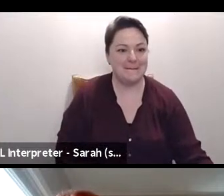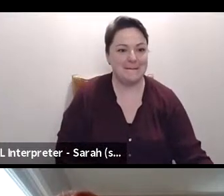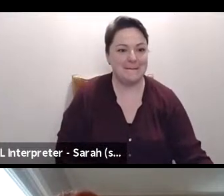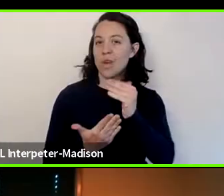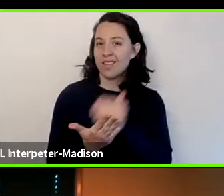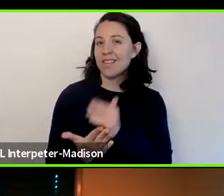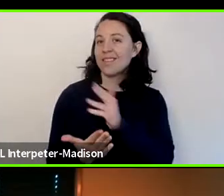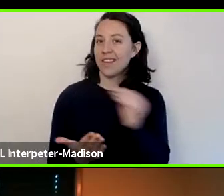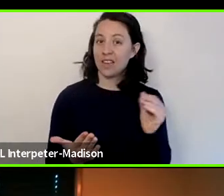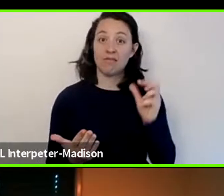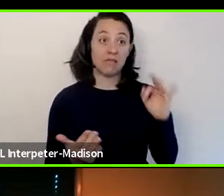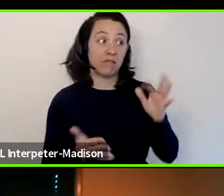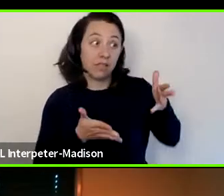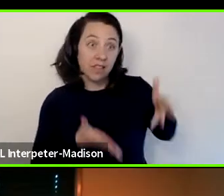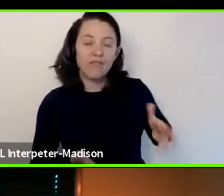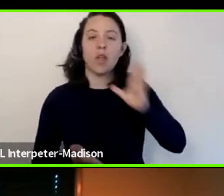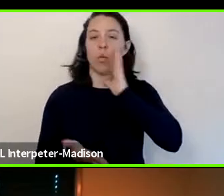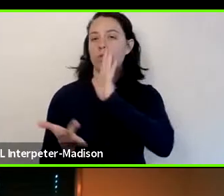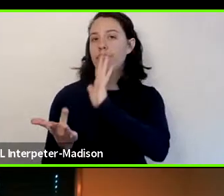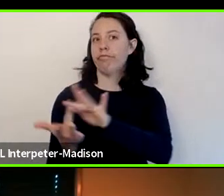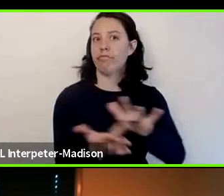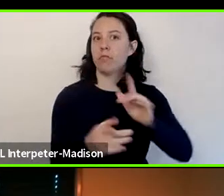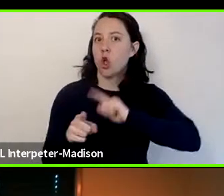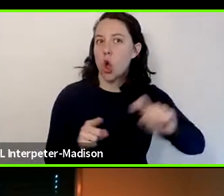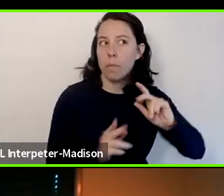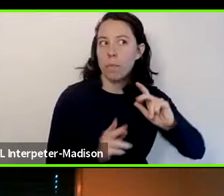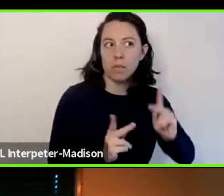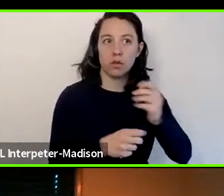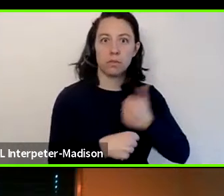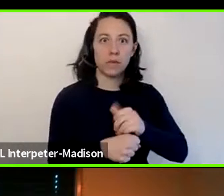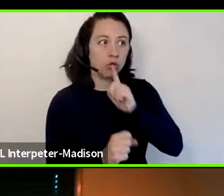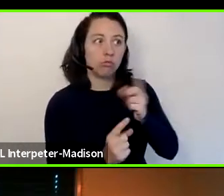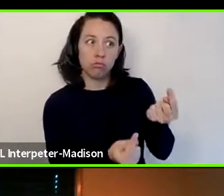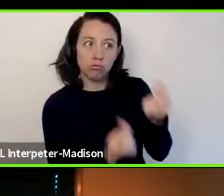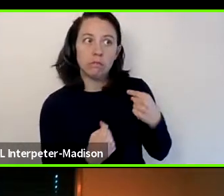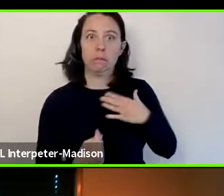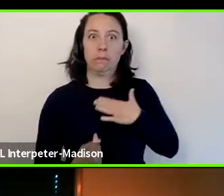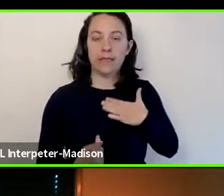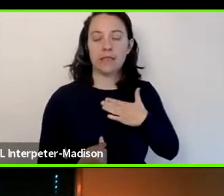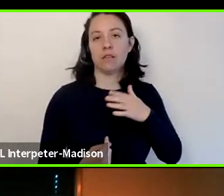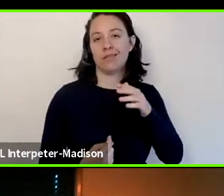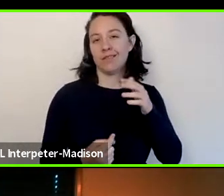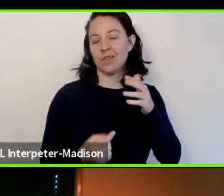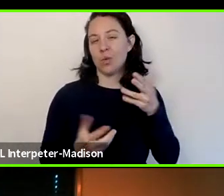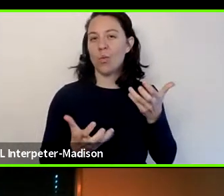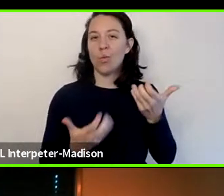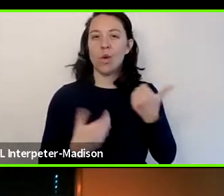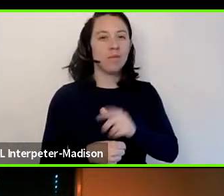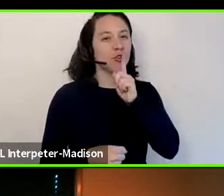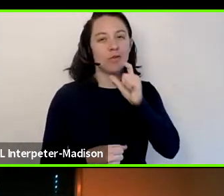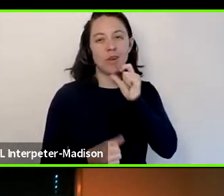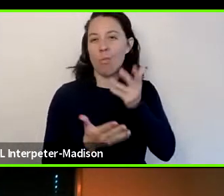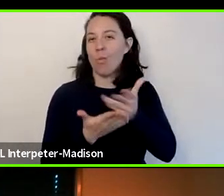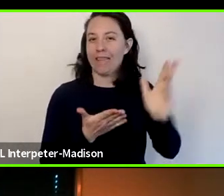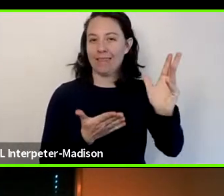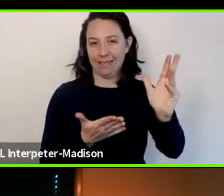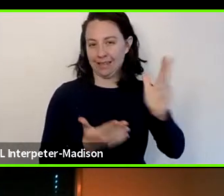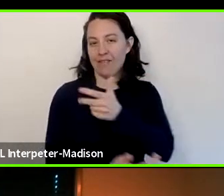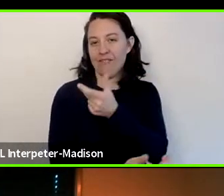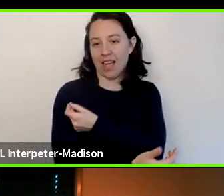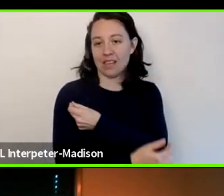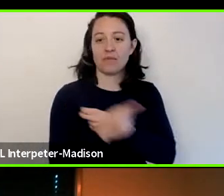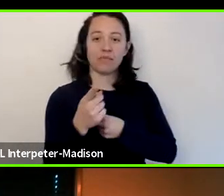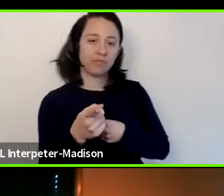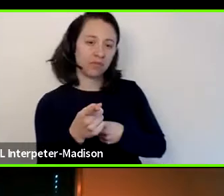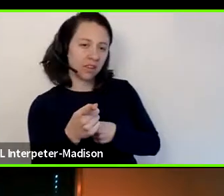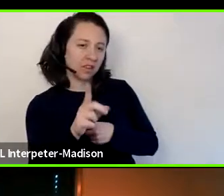I agree with you, that's an important thing. Well, Dr. Dubé or Dr. Evans, can you speak to that issue with respect to leftover vaccines?